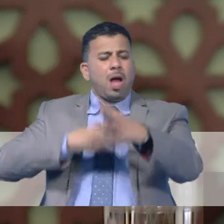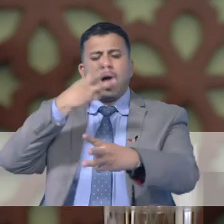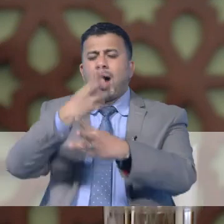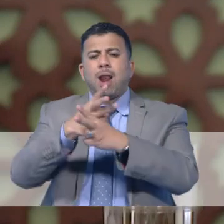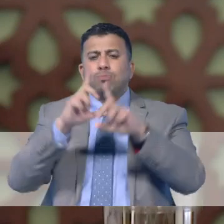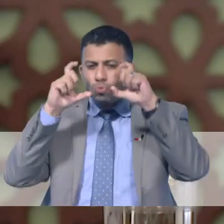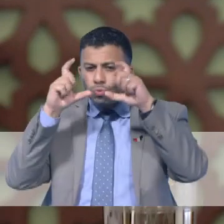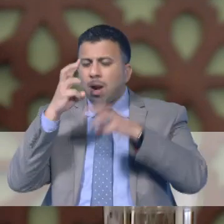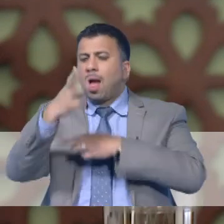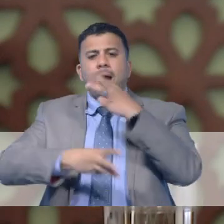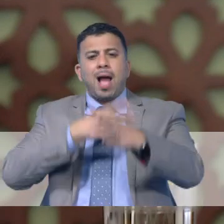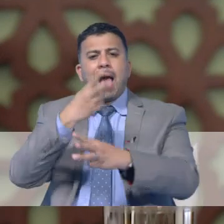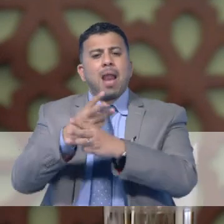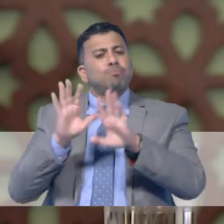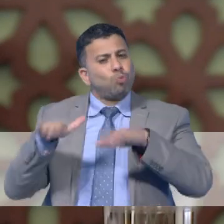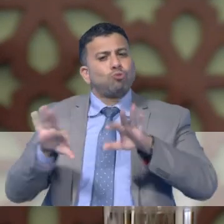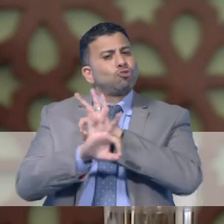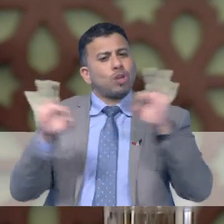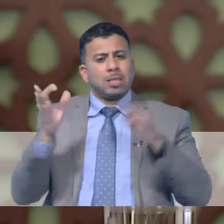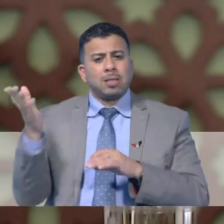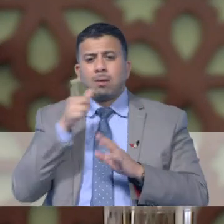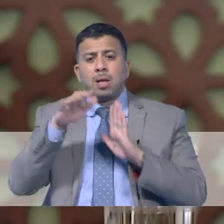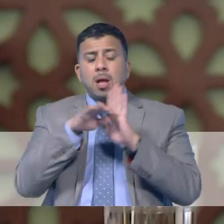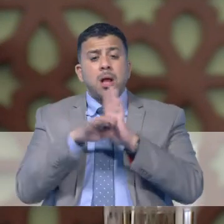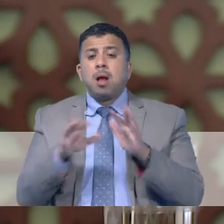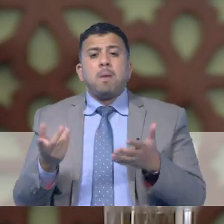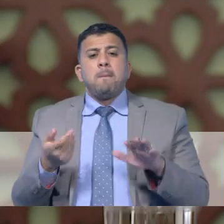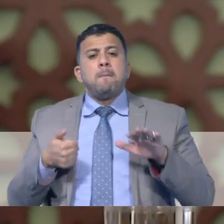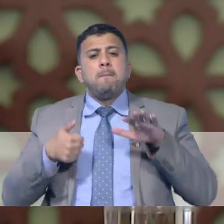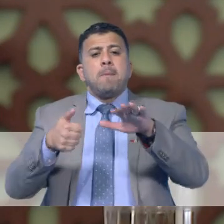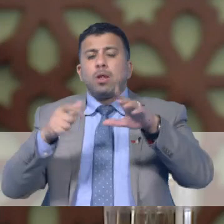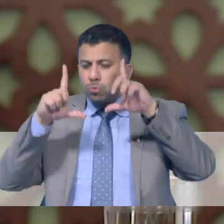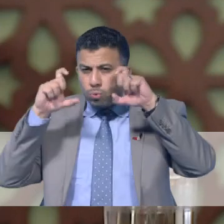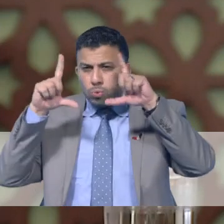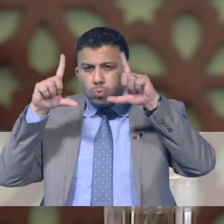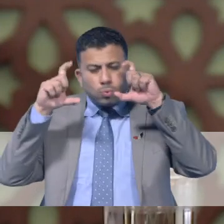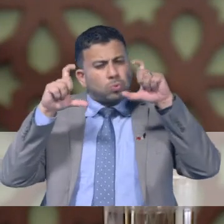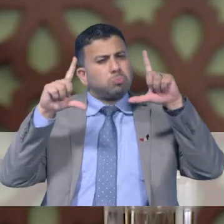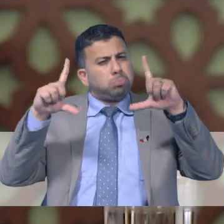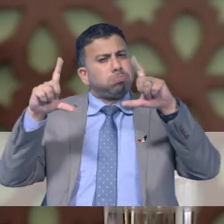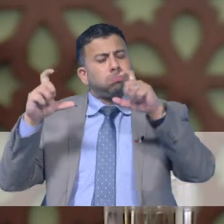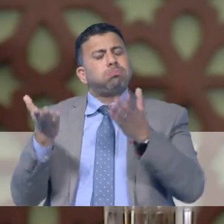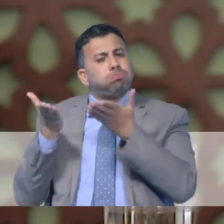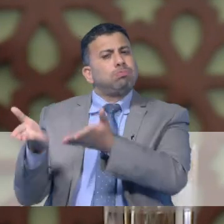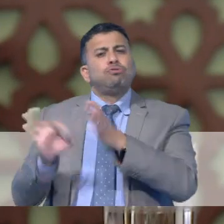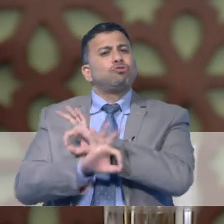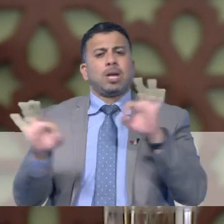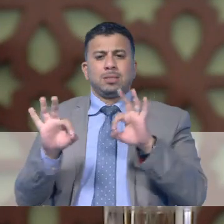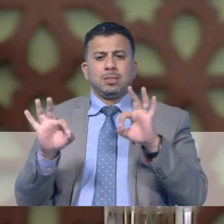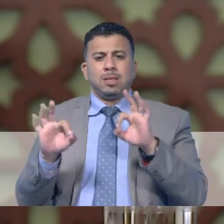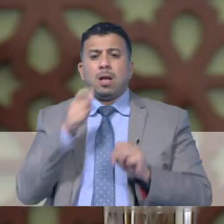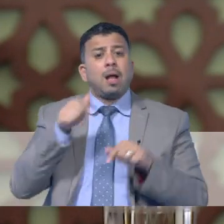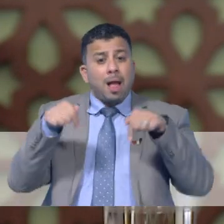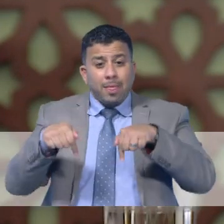the world, it is millions of photographs. So this place is so